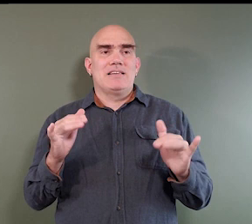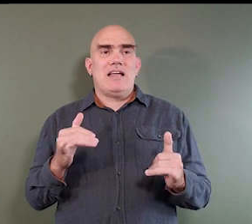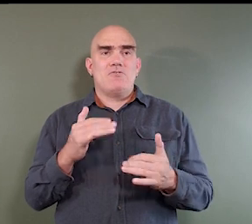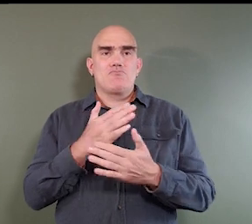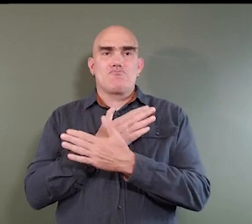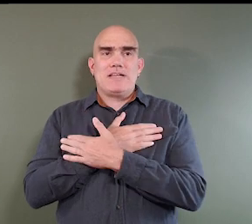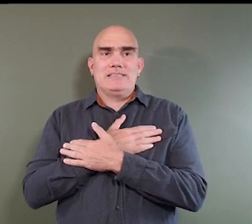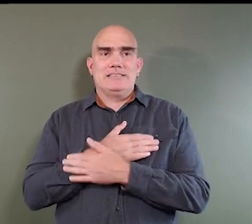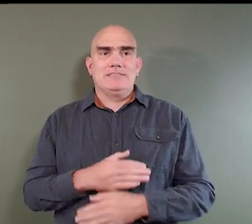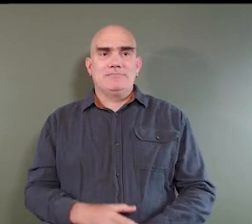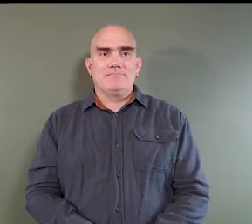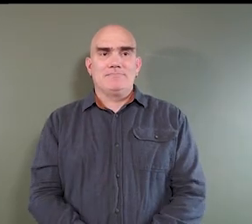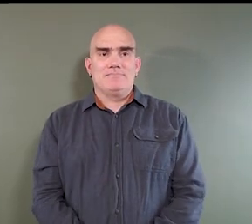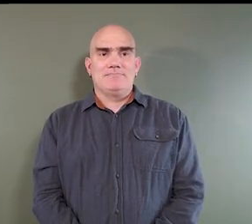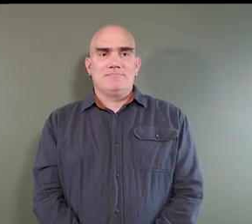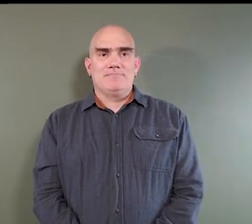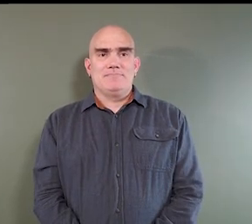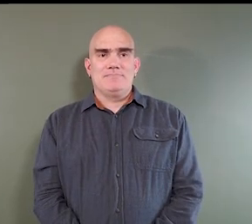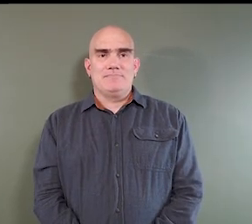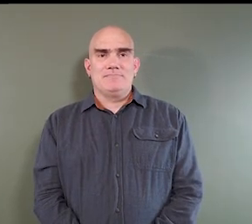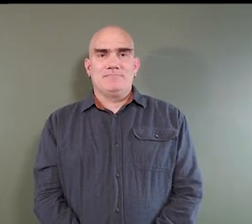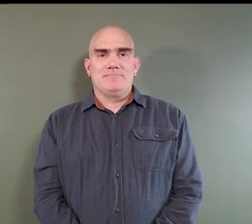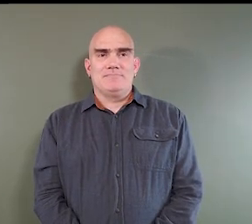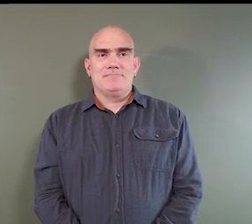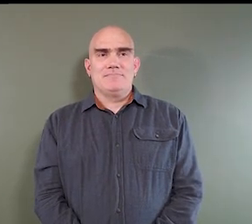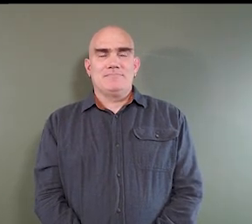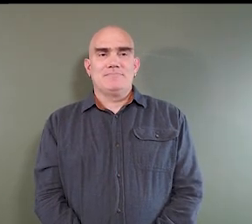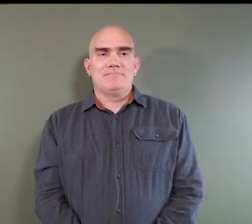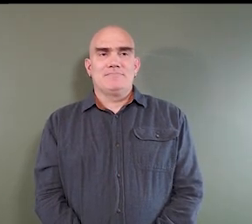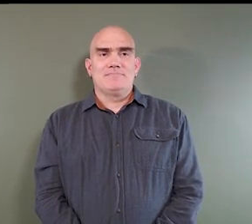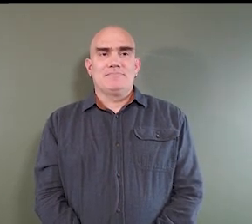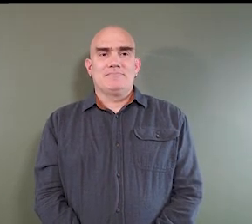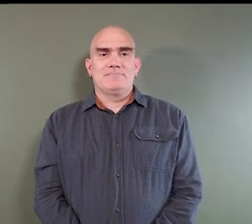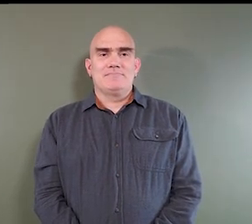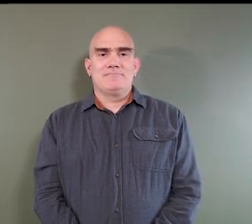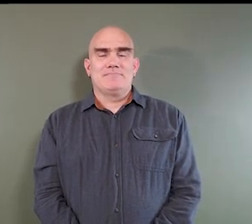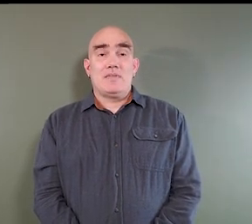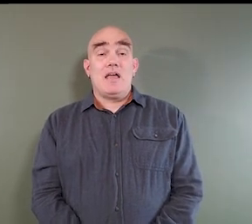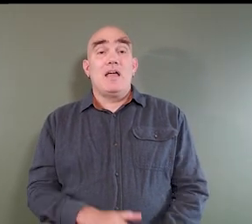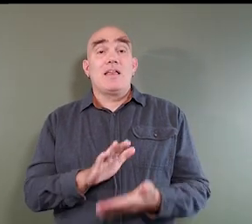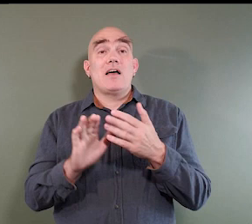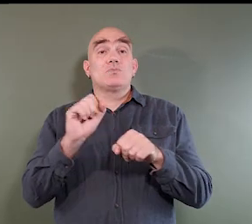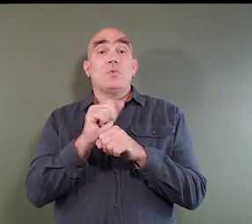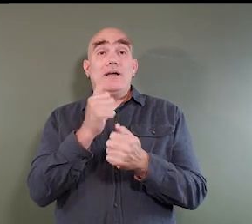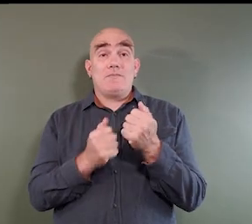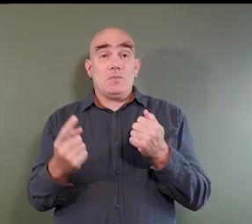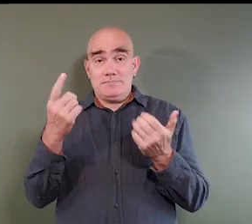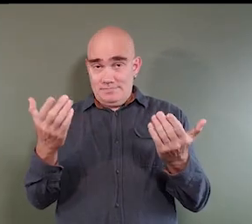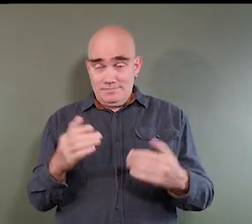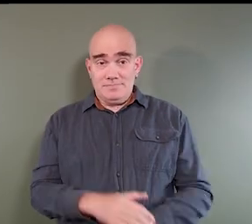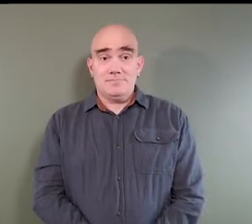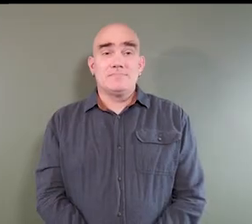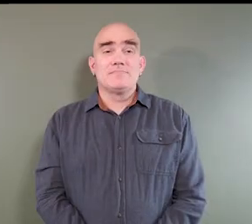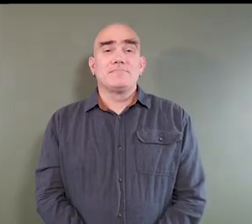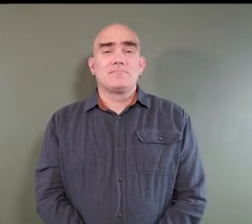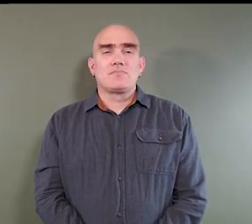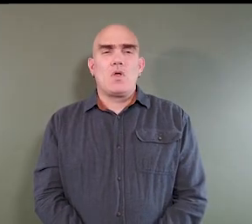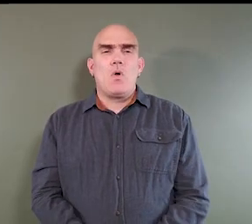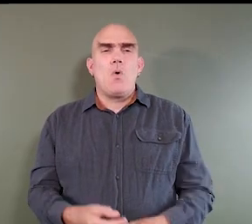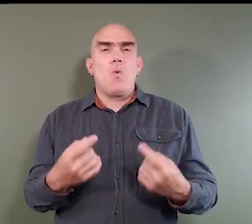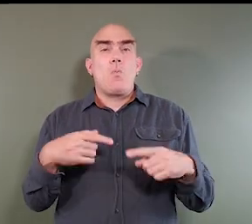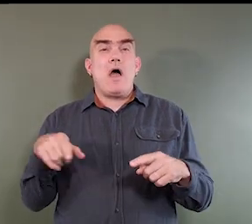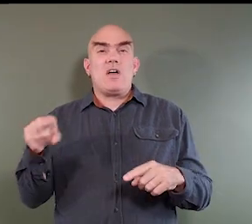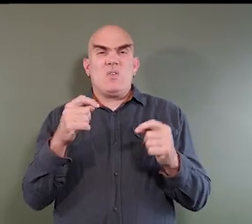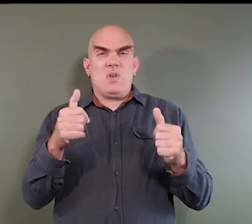2, and 1. Rest. Nice work, everyone. While you guys take a quick